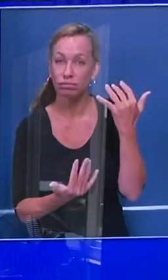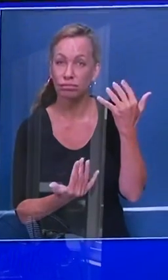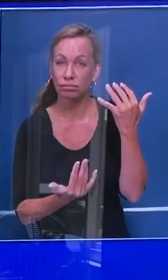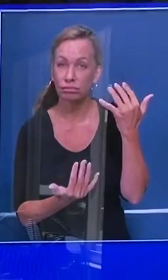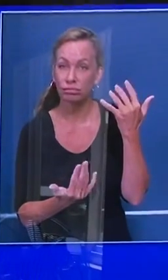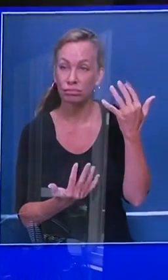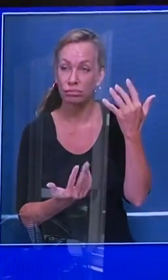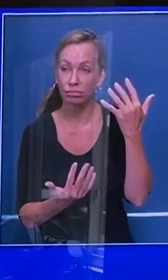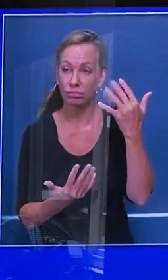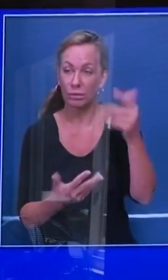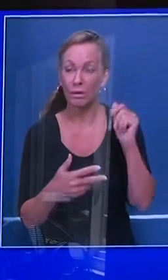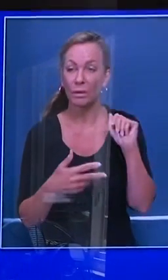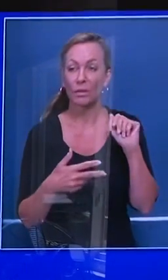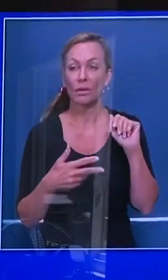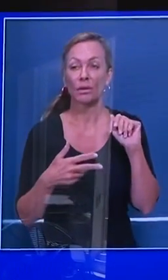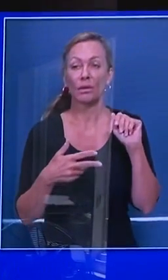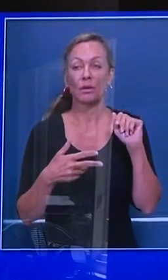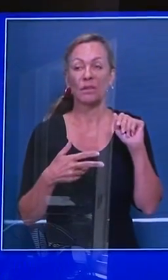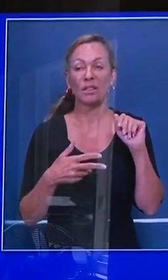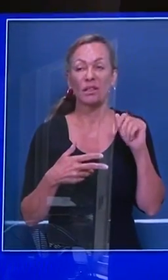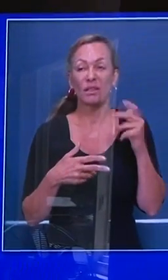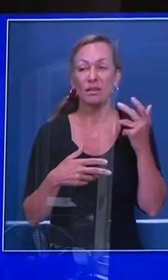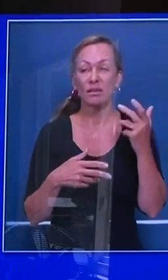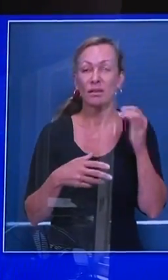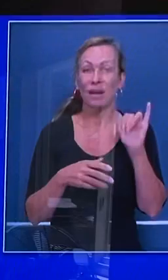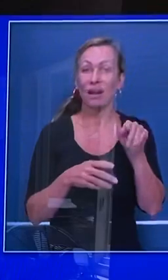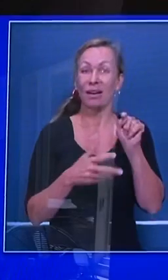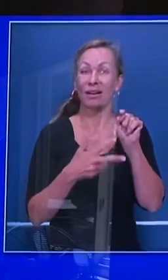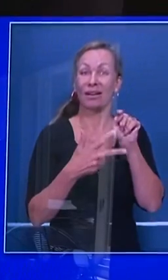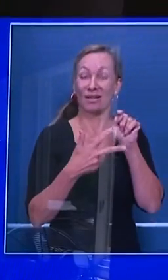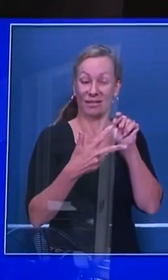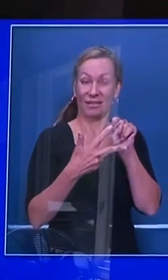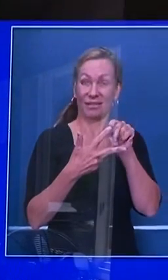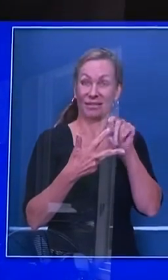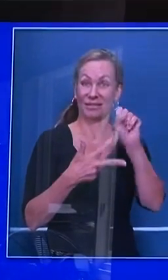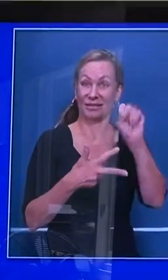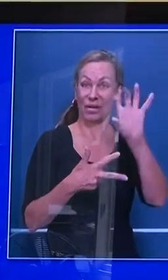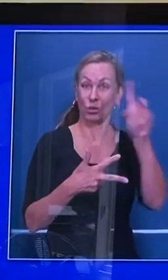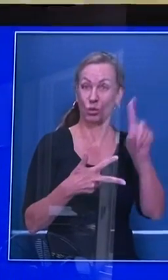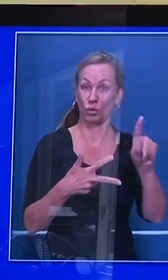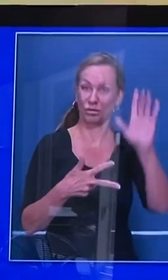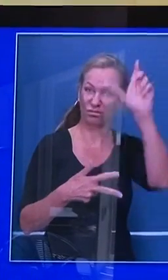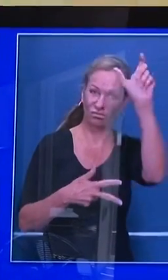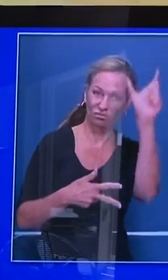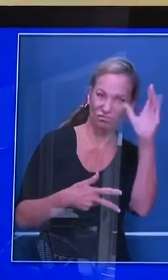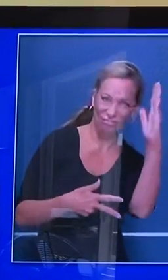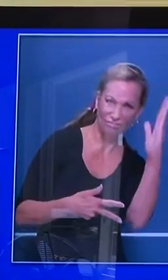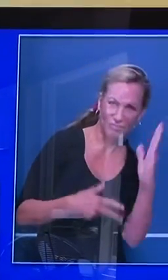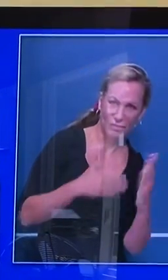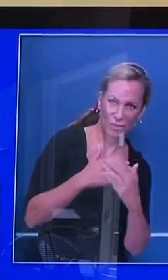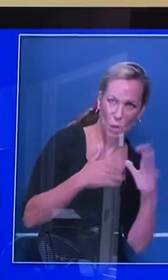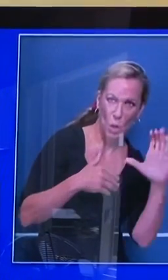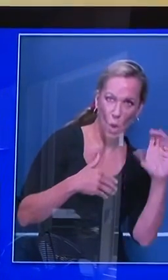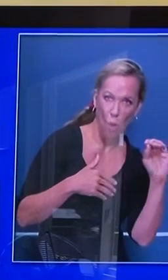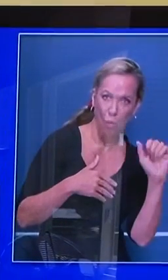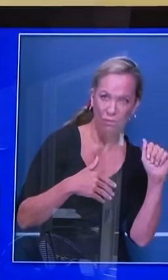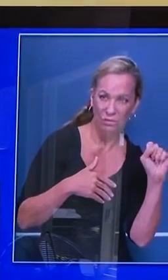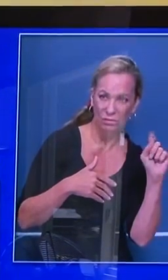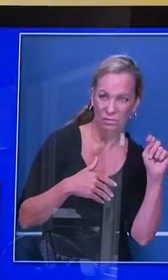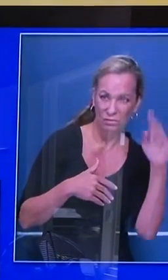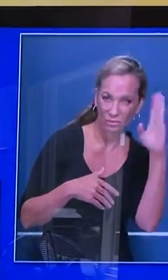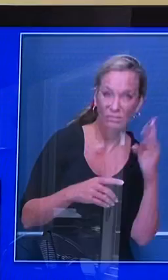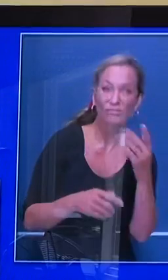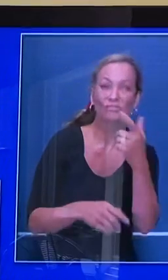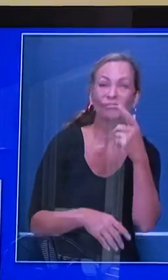along the coast near the Santa Cruz Mountains, in forests, a lot of redwoods that have simply never